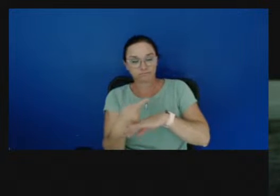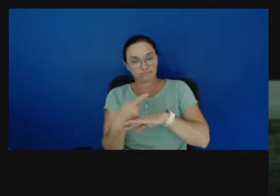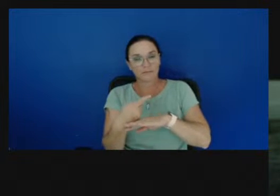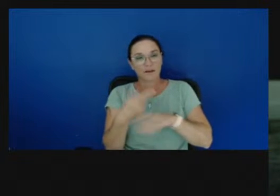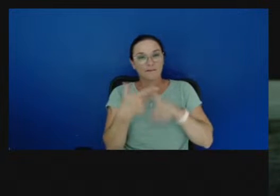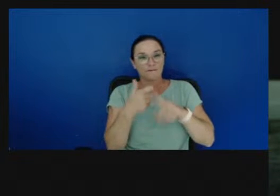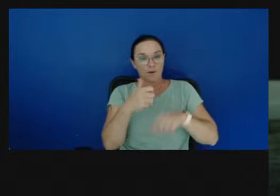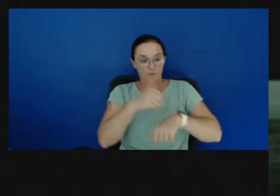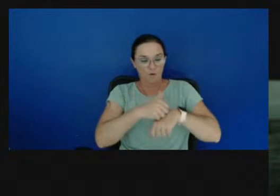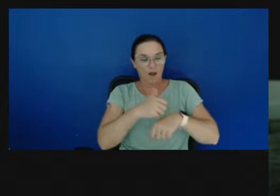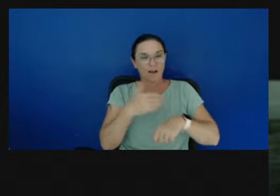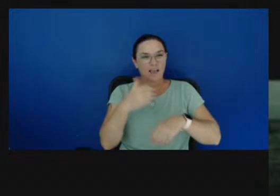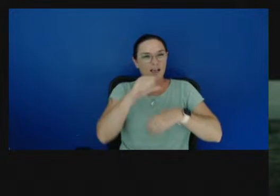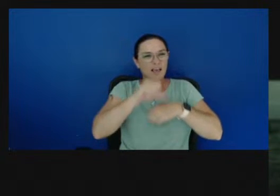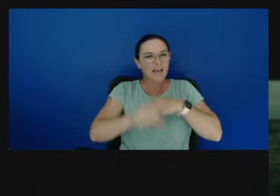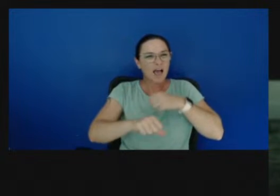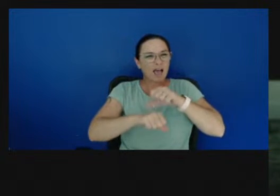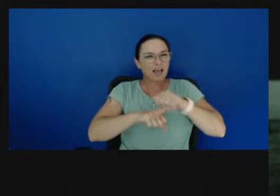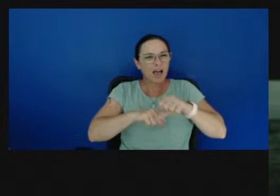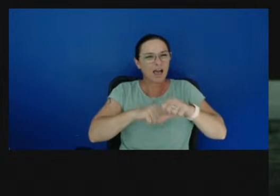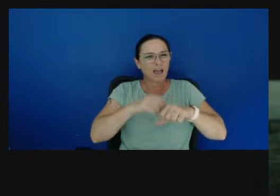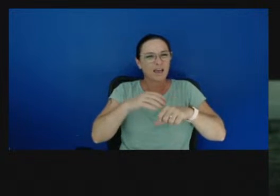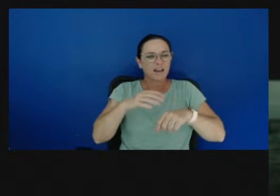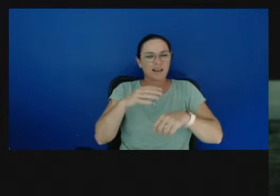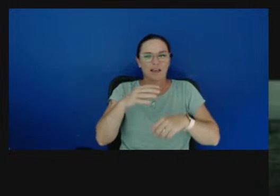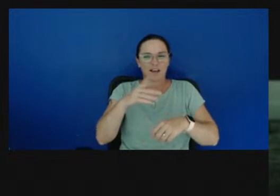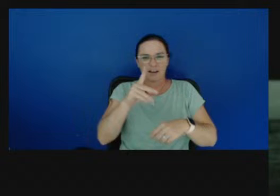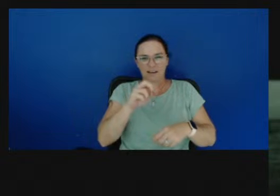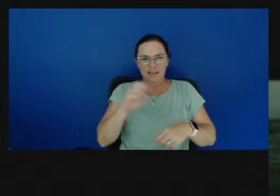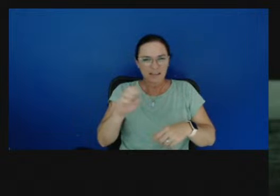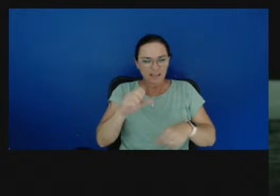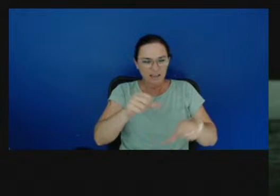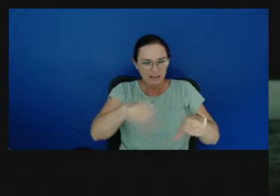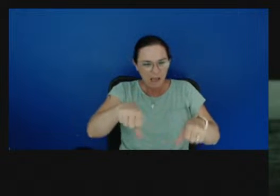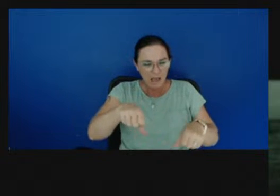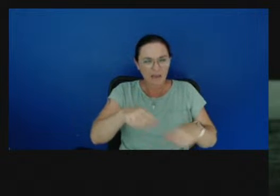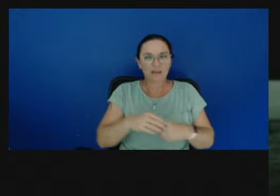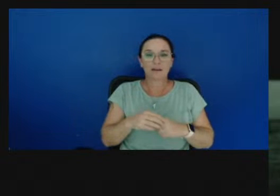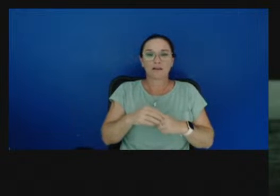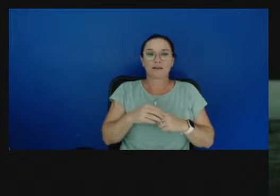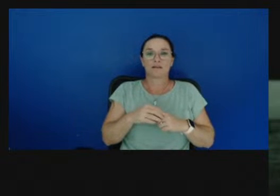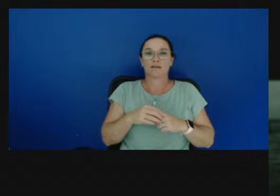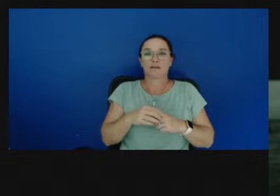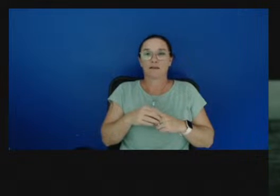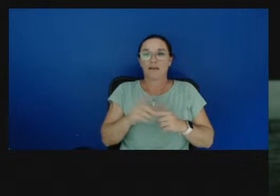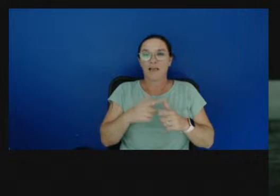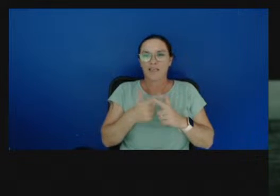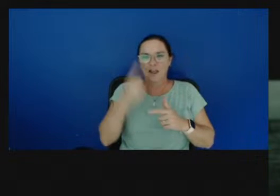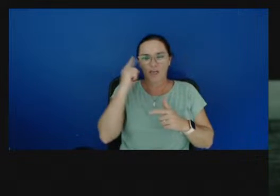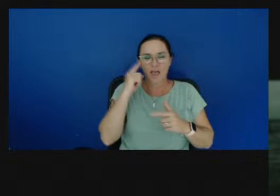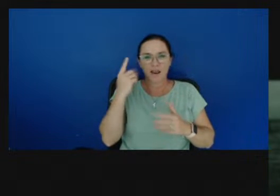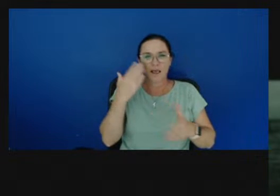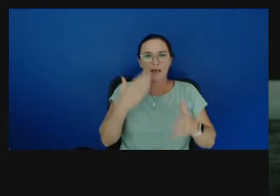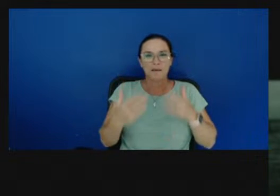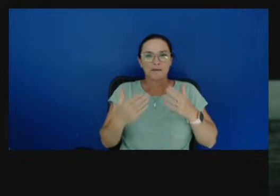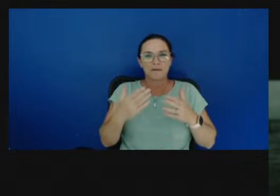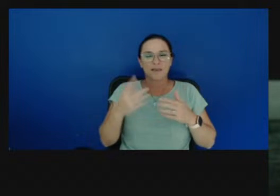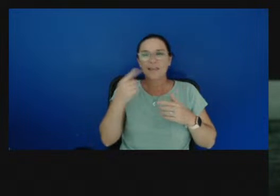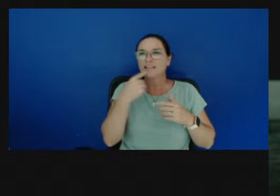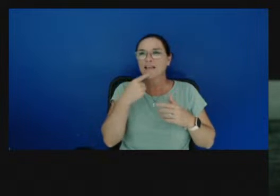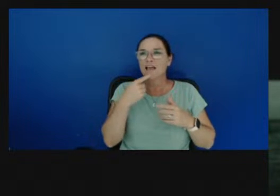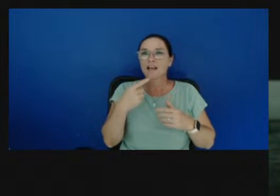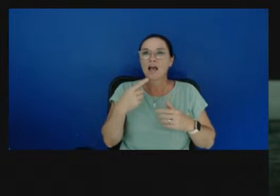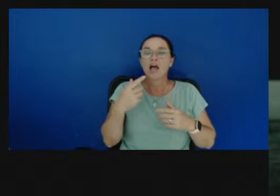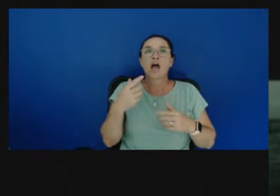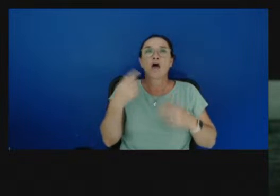cuts on his hands and a knee. And as rock showered around him, he related later, I began to worry whether the rock that would finally hit me would be a hot one or a cold